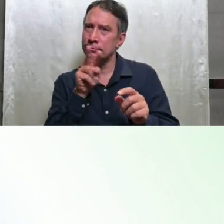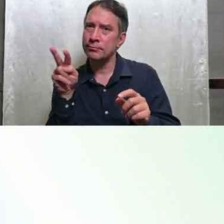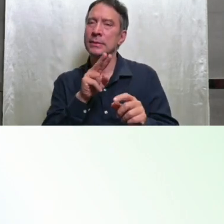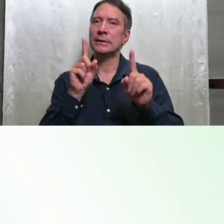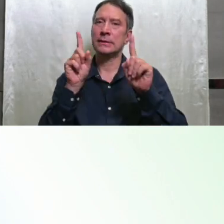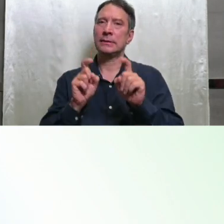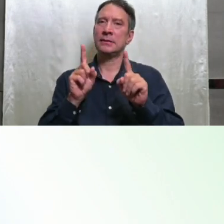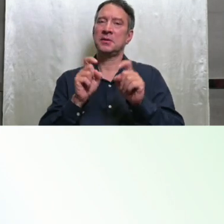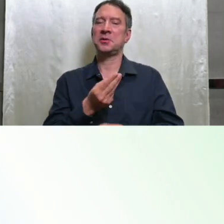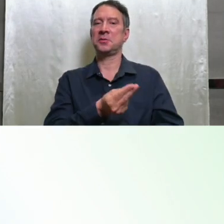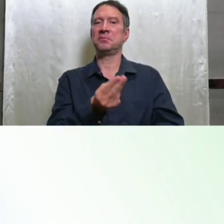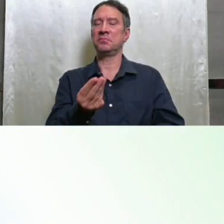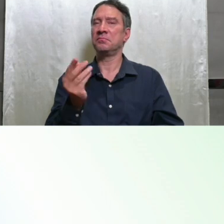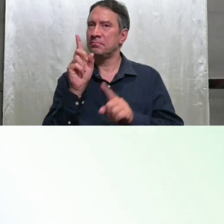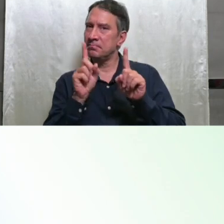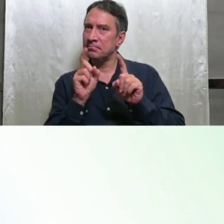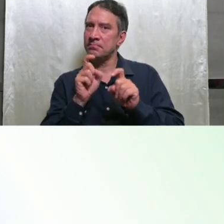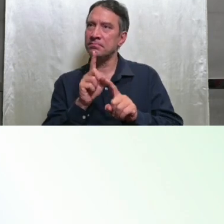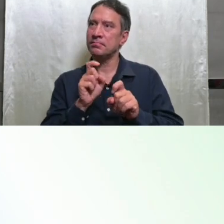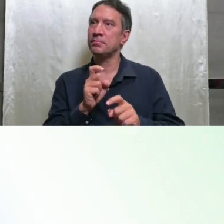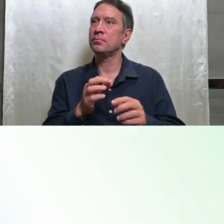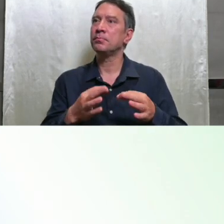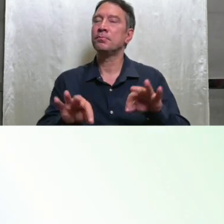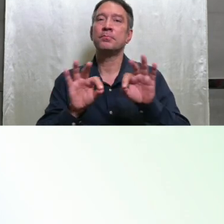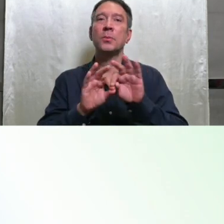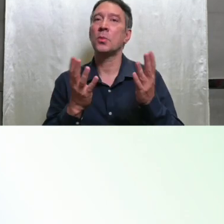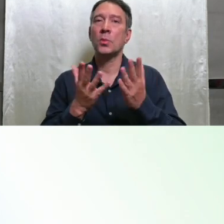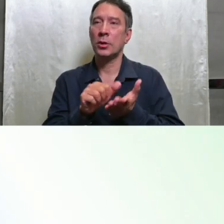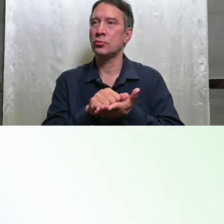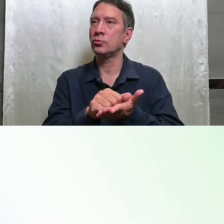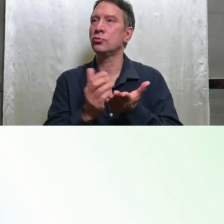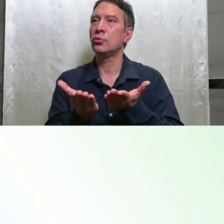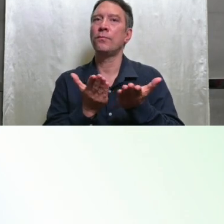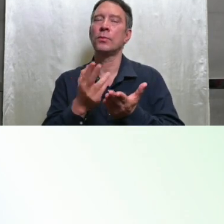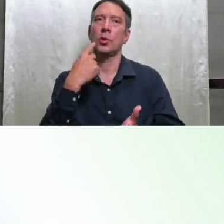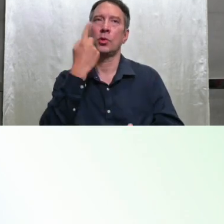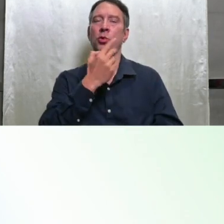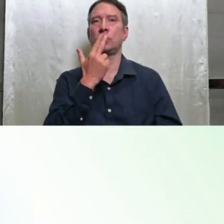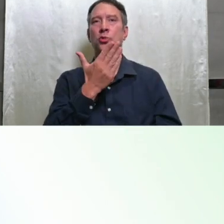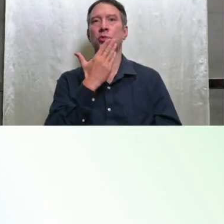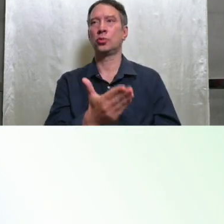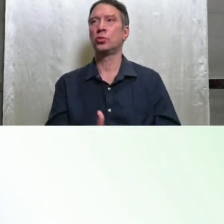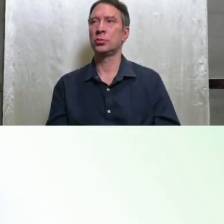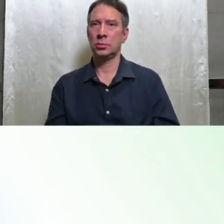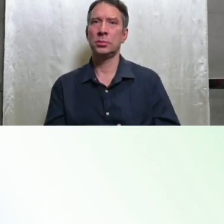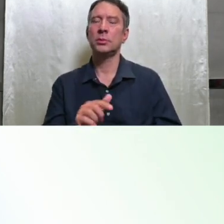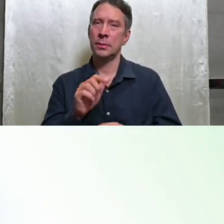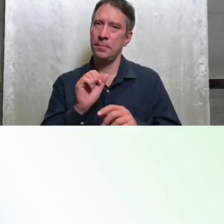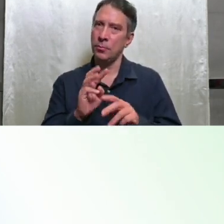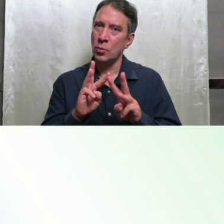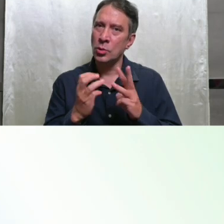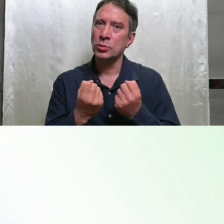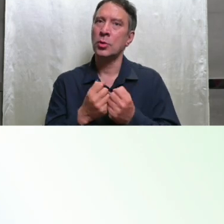most popular offerings. We provide training and support to teachers, administrators, and technical staff.